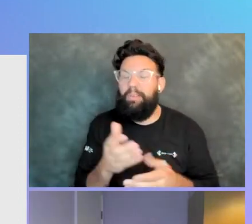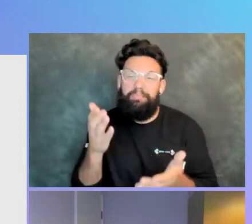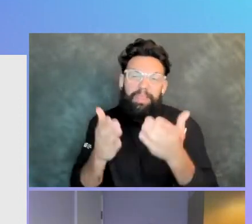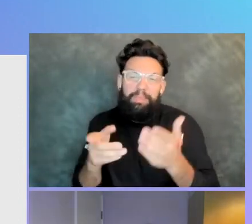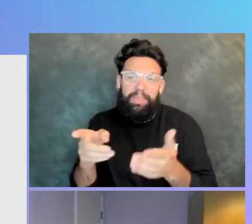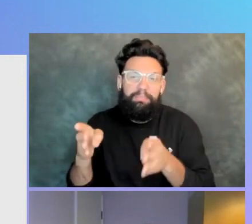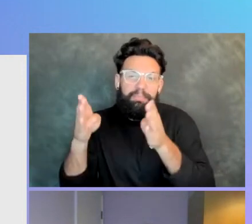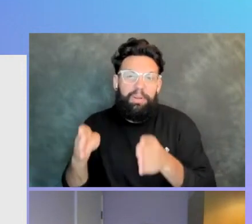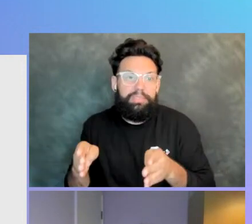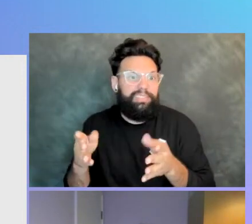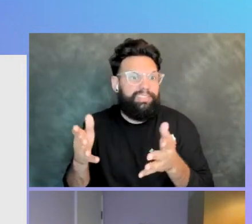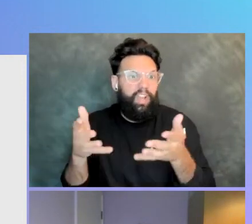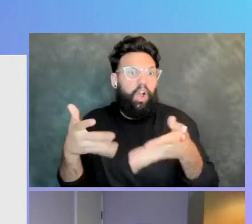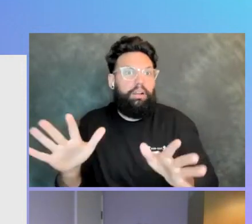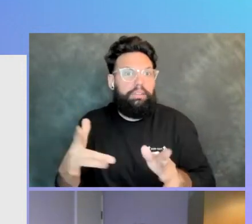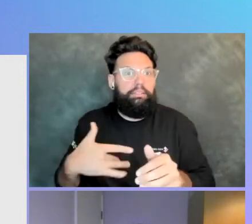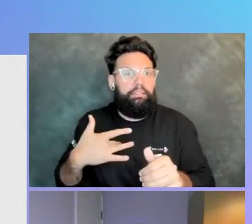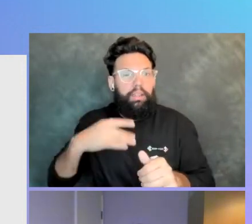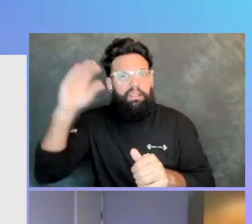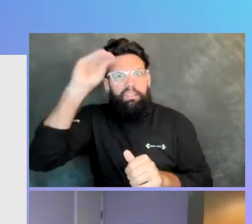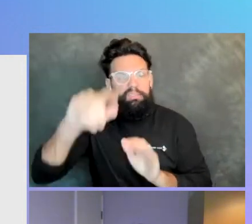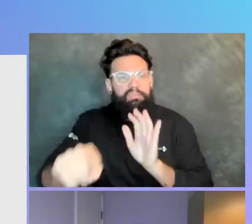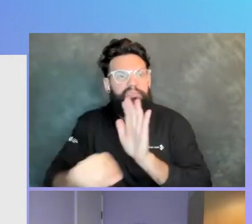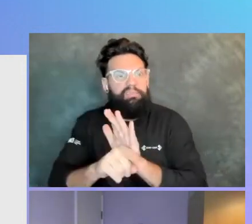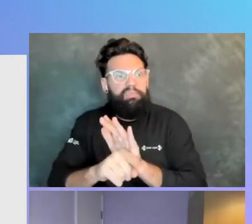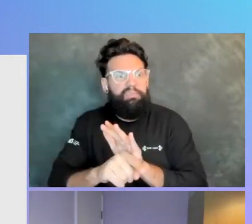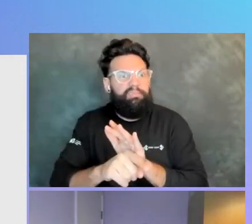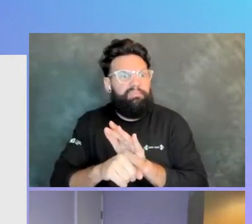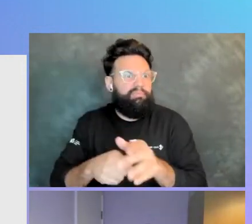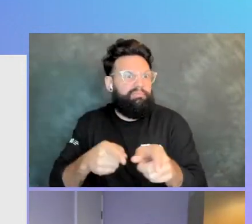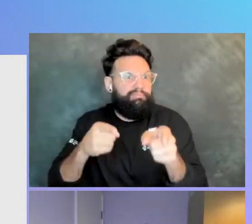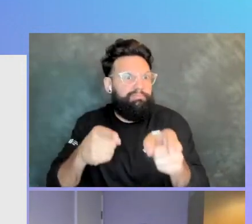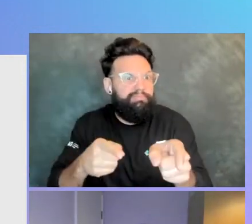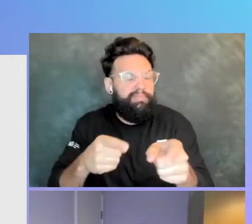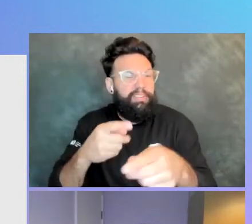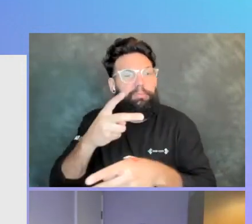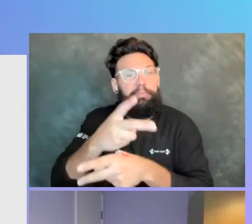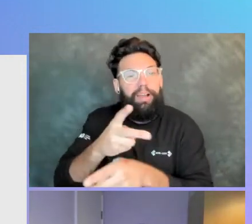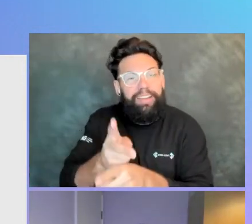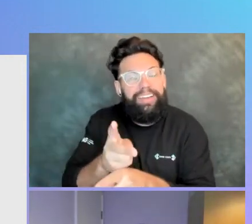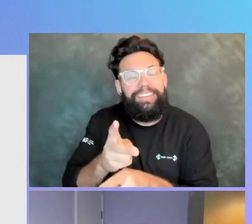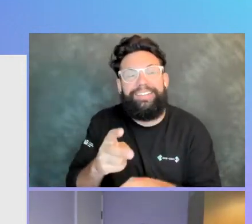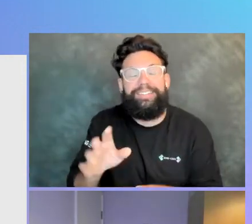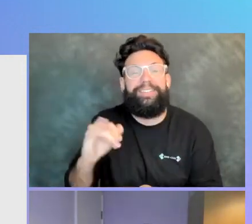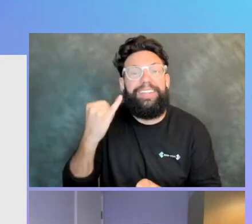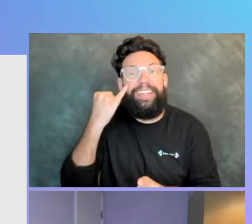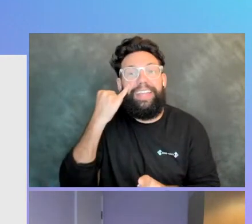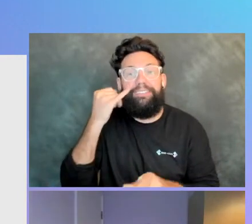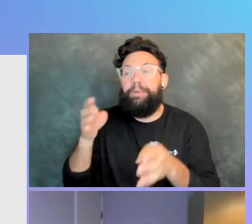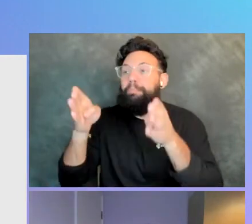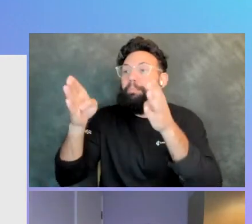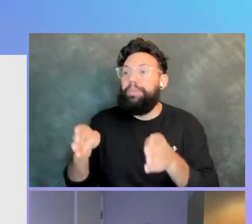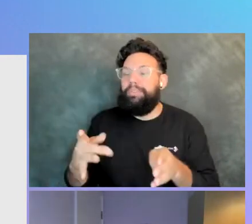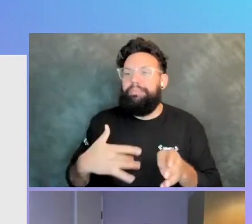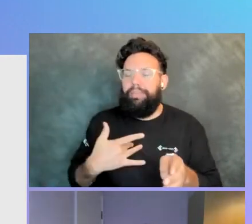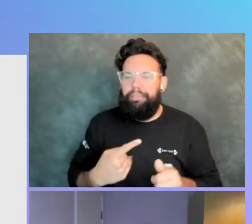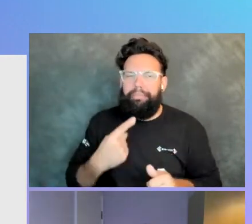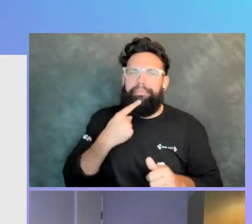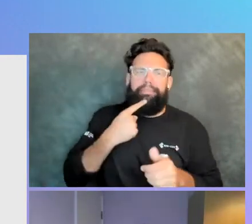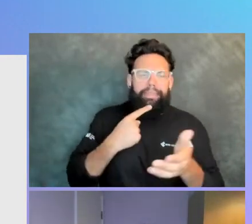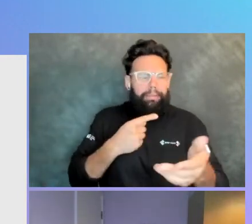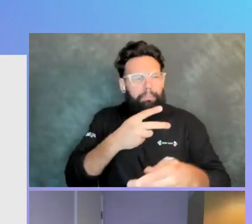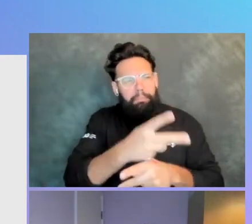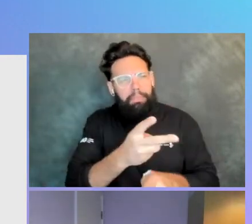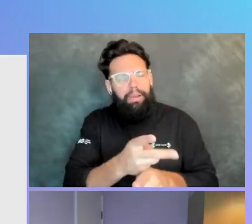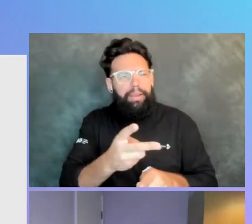example, but they aren't as likely to give us their time if we've already let them down in the past. Then there is